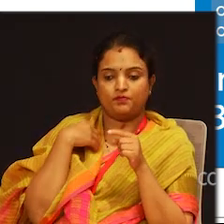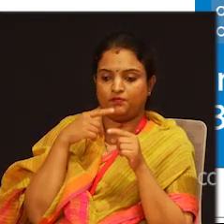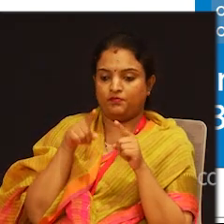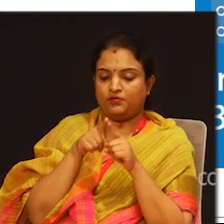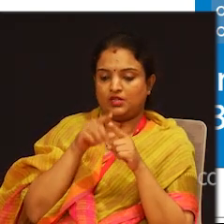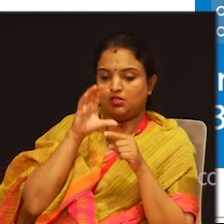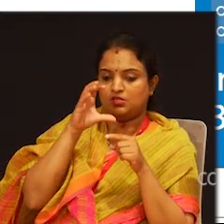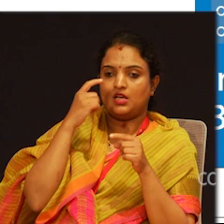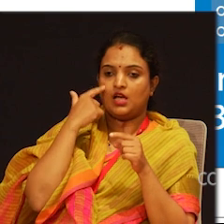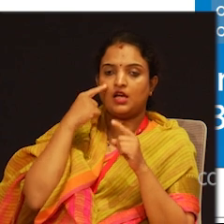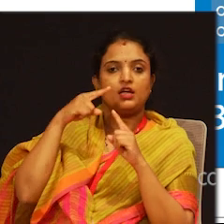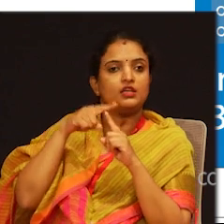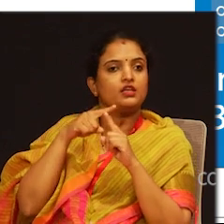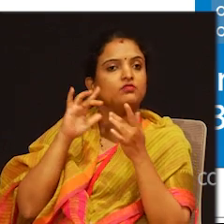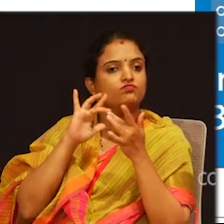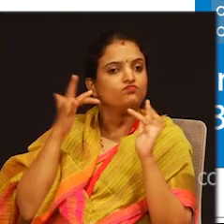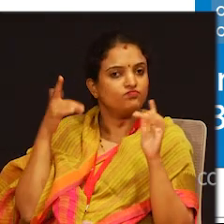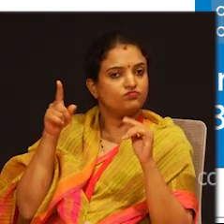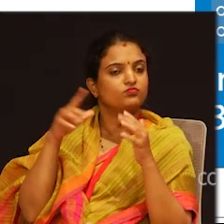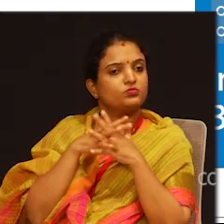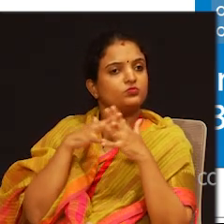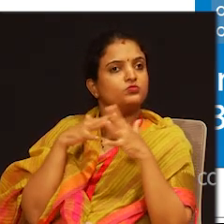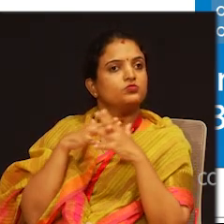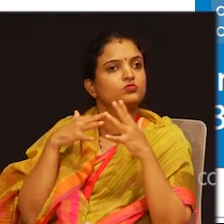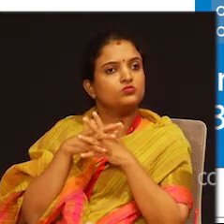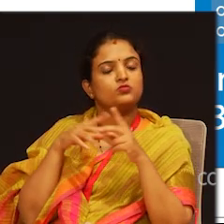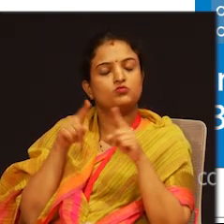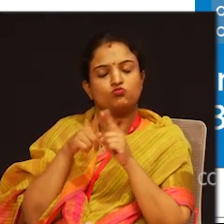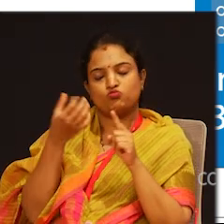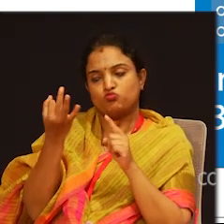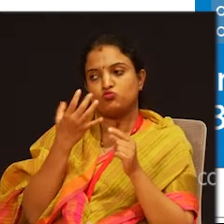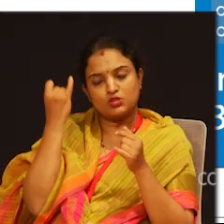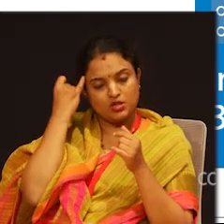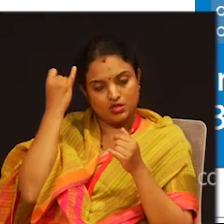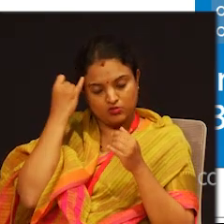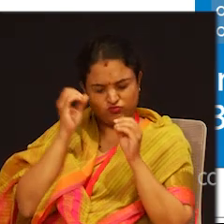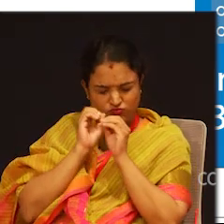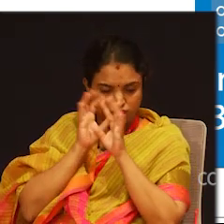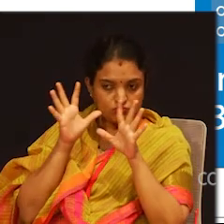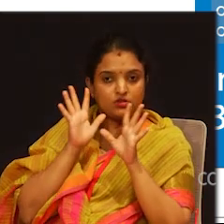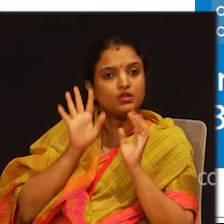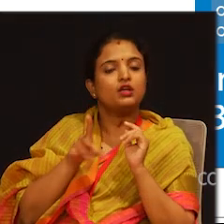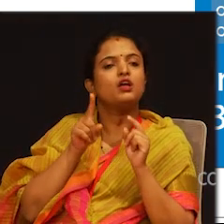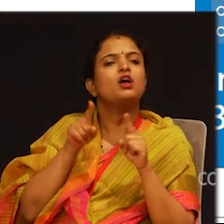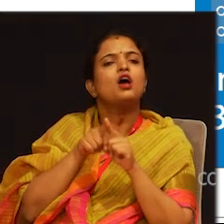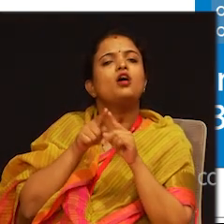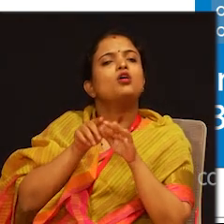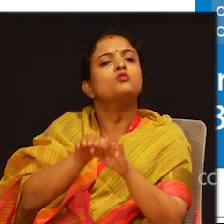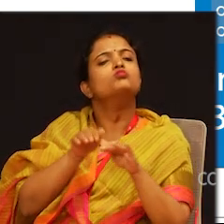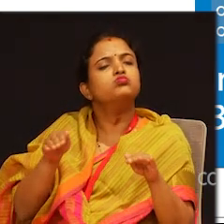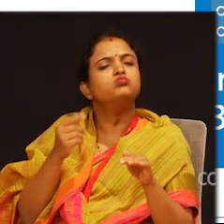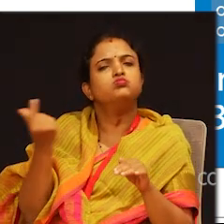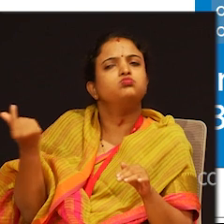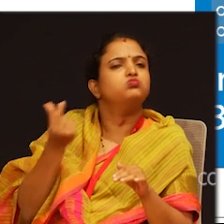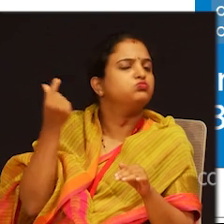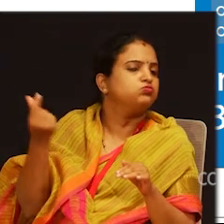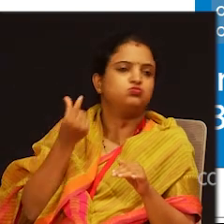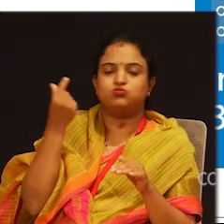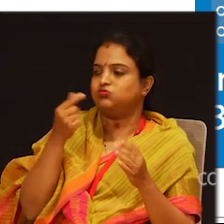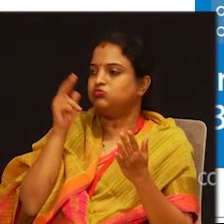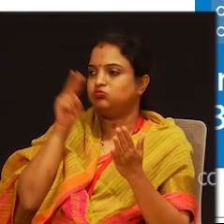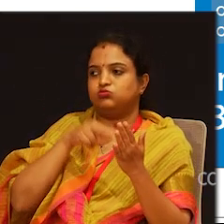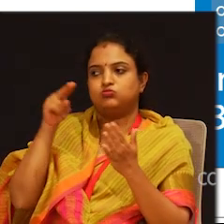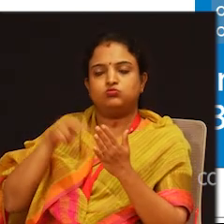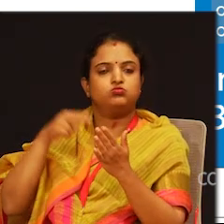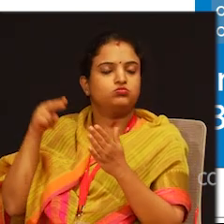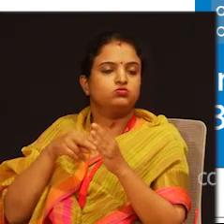CIT website was exploding because children were reading these digital storybooks